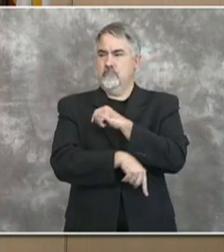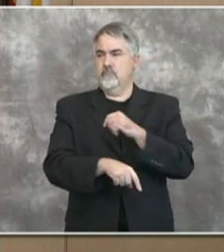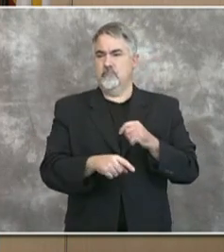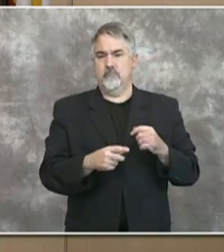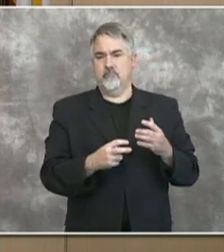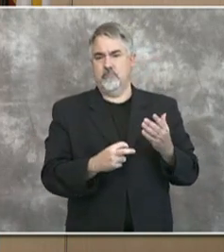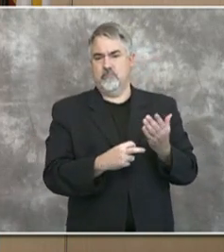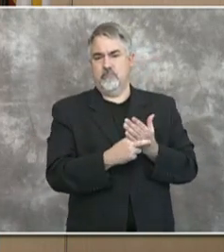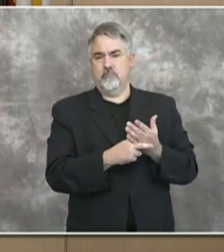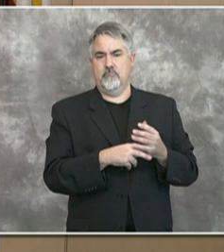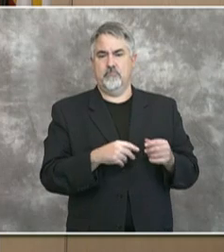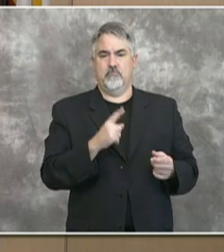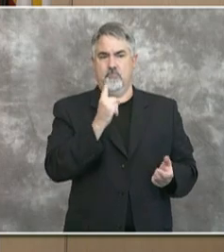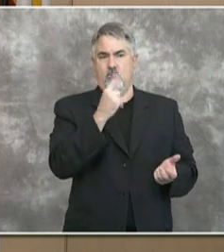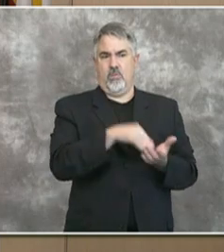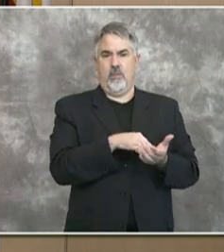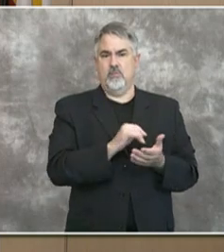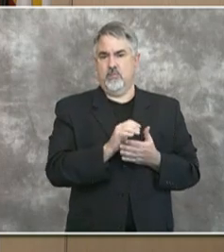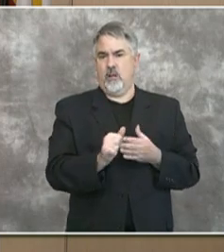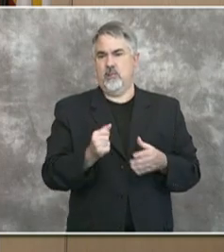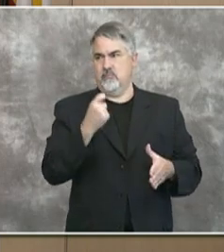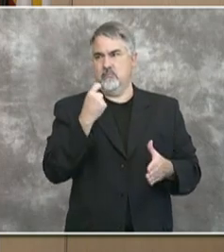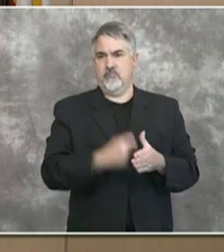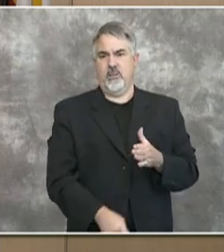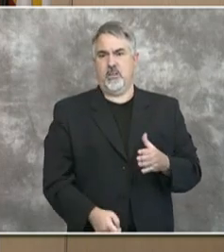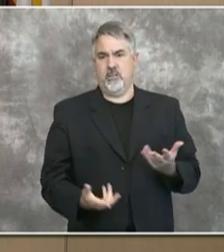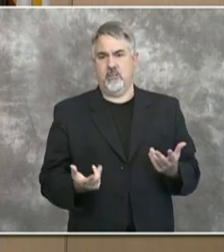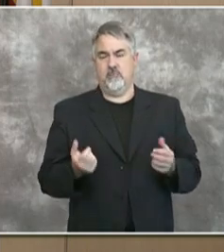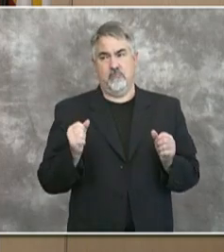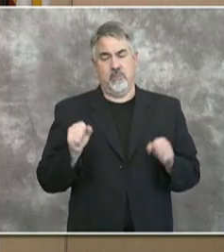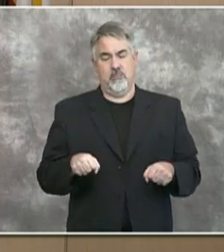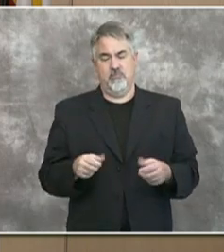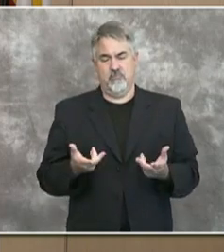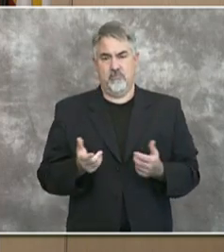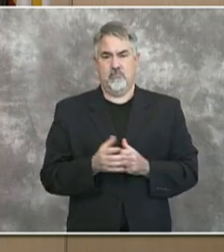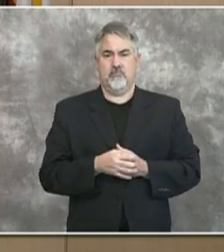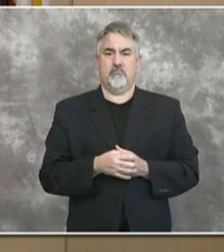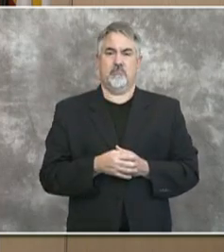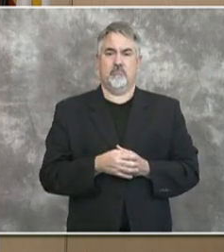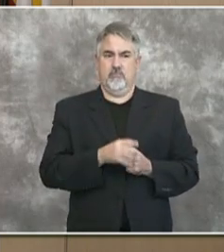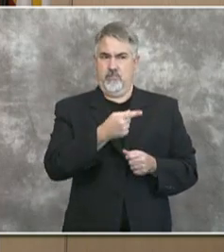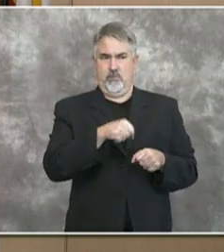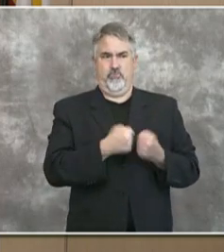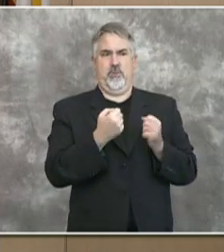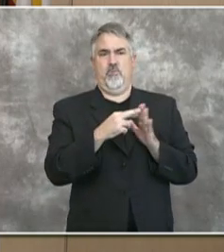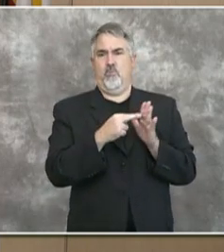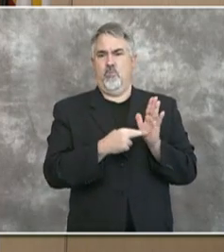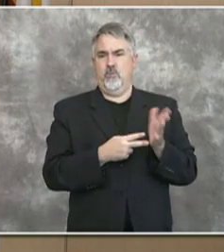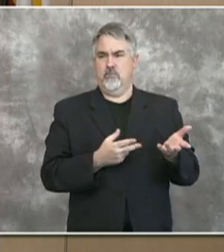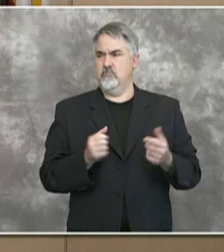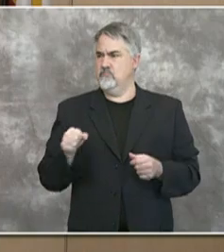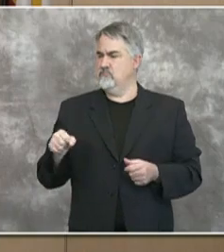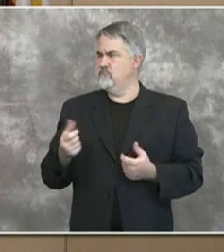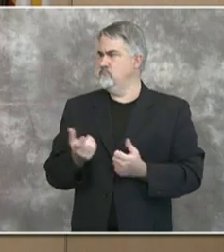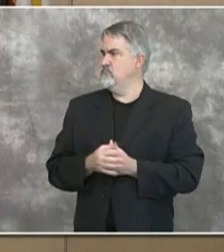$1,000 fine if if there's been a violation identified.